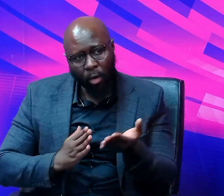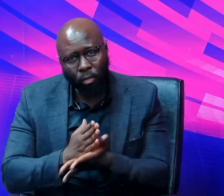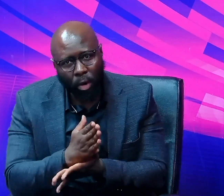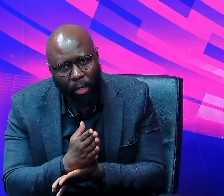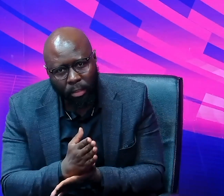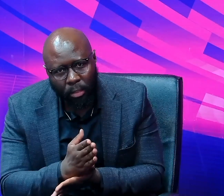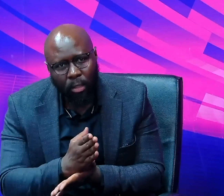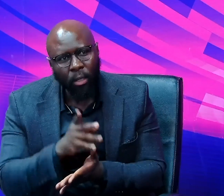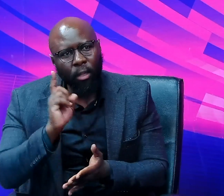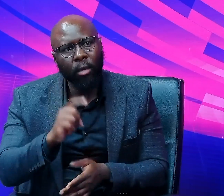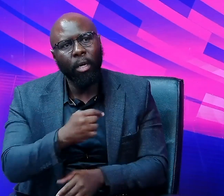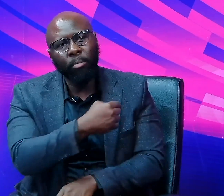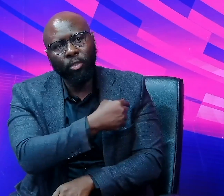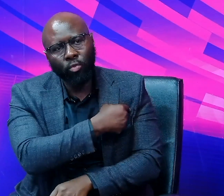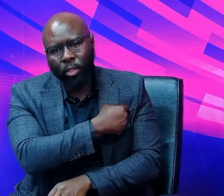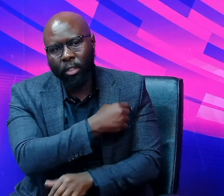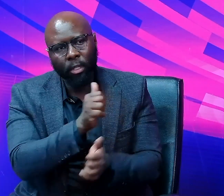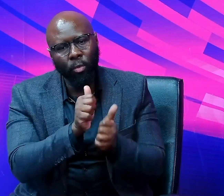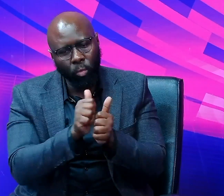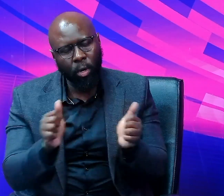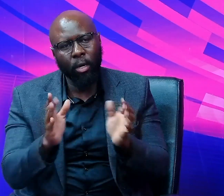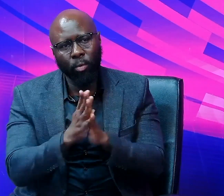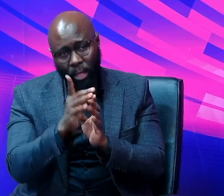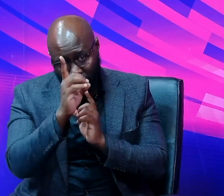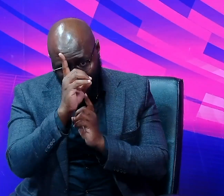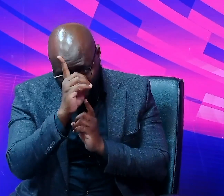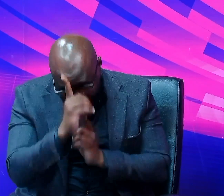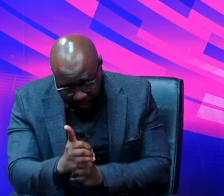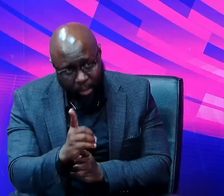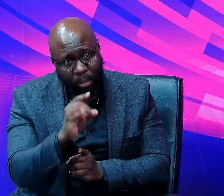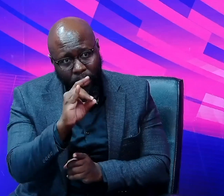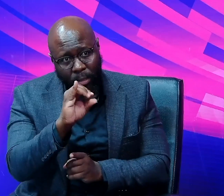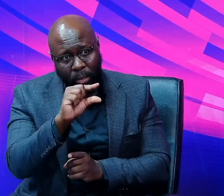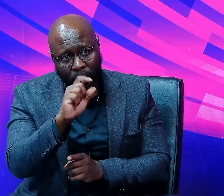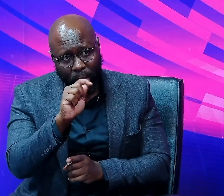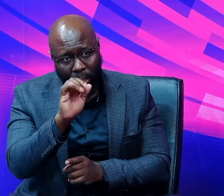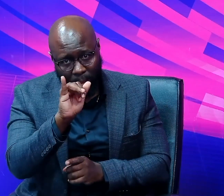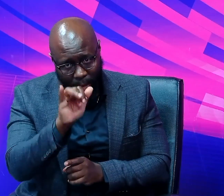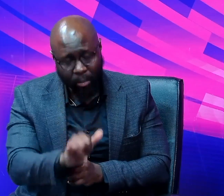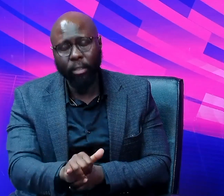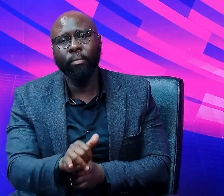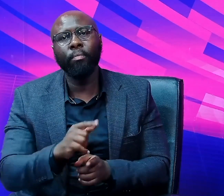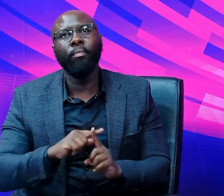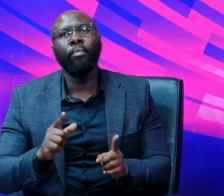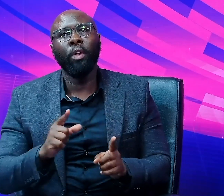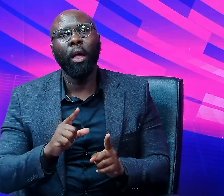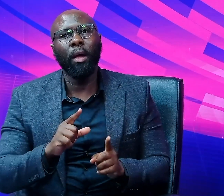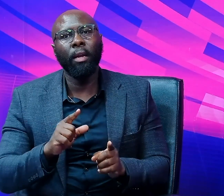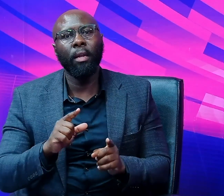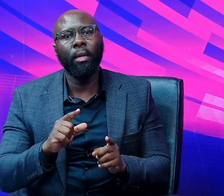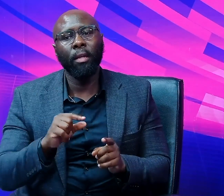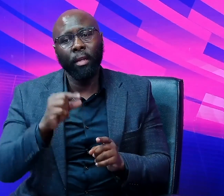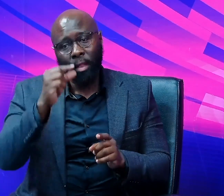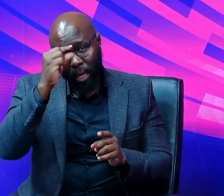And your children have rights. They must be treated equally with dignity.